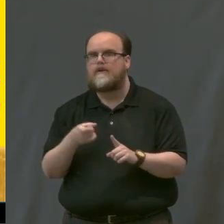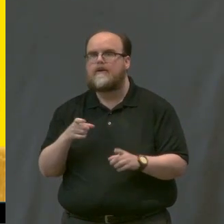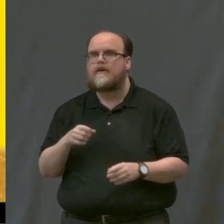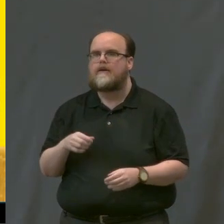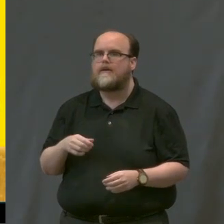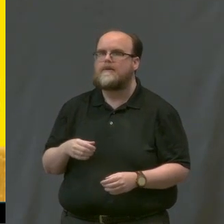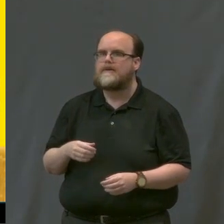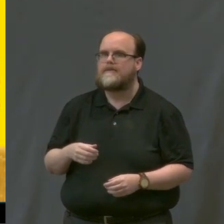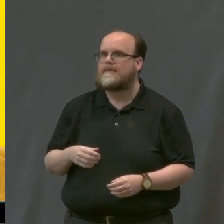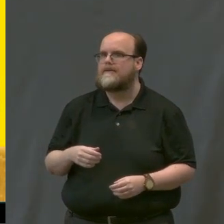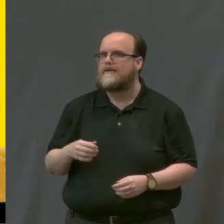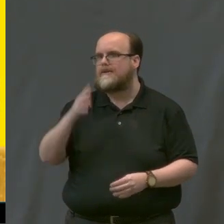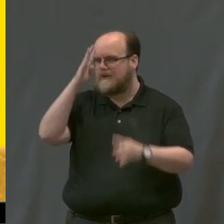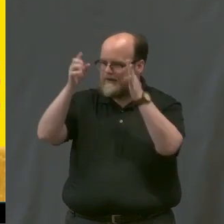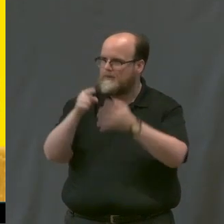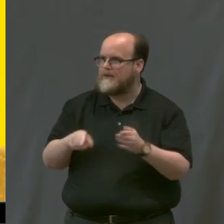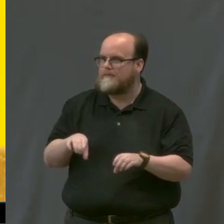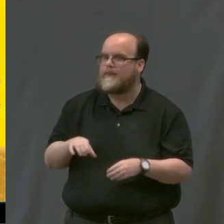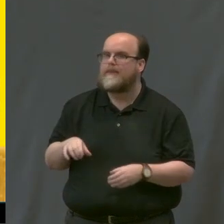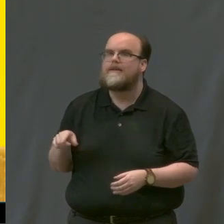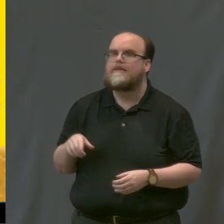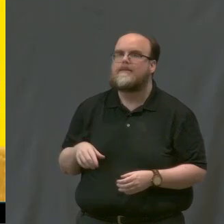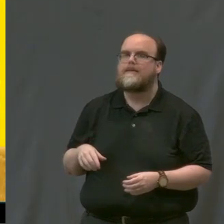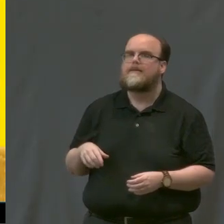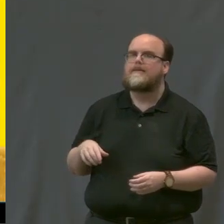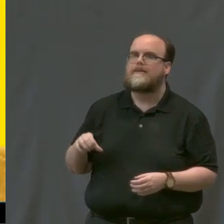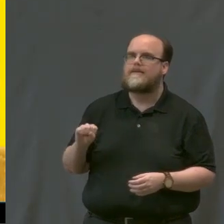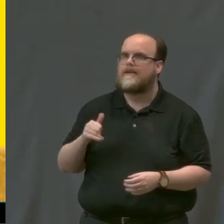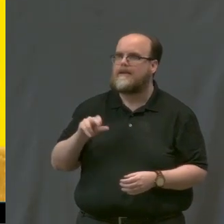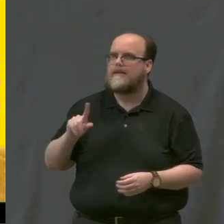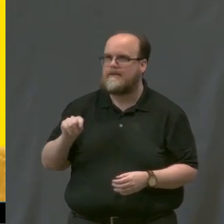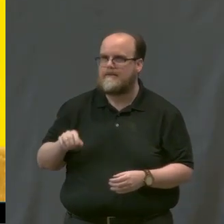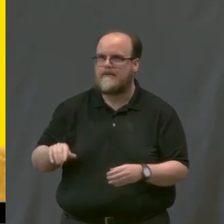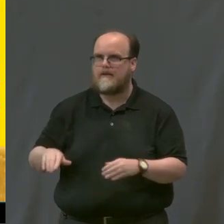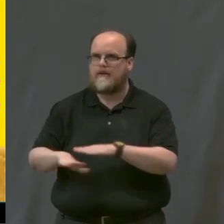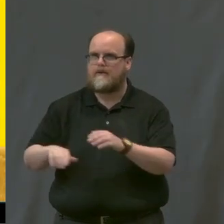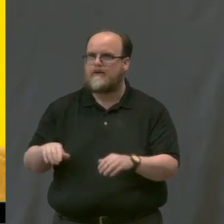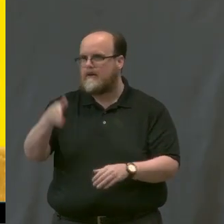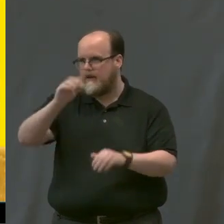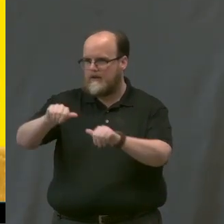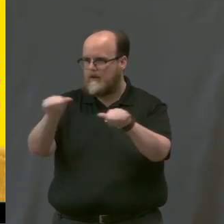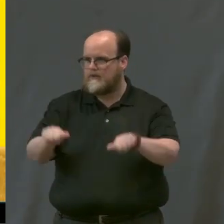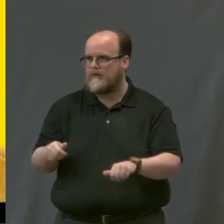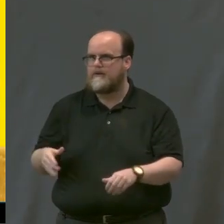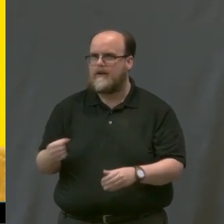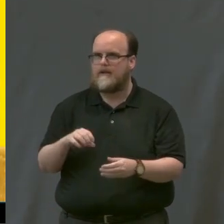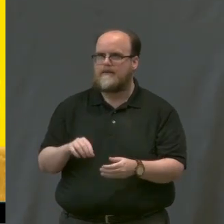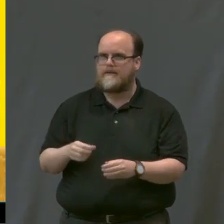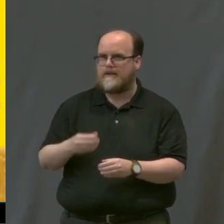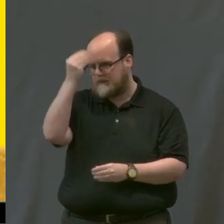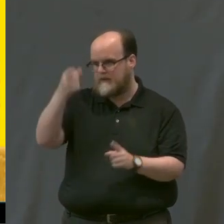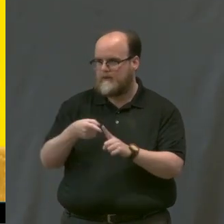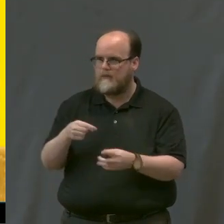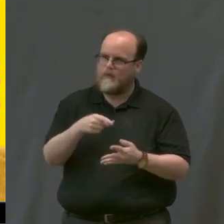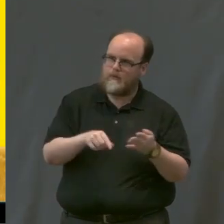did. He looked at the saints who were beneath the altar of God and pulled this information from these verses, I